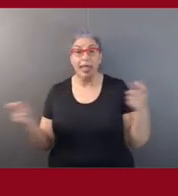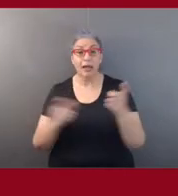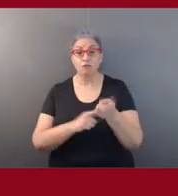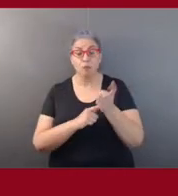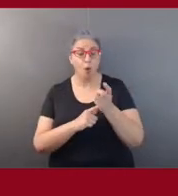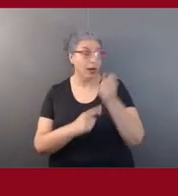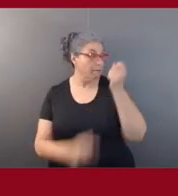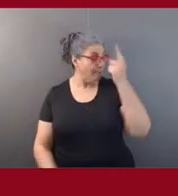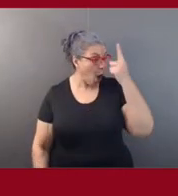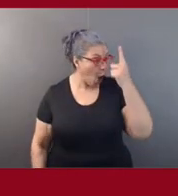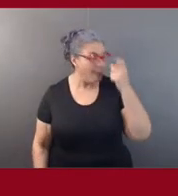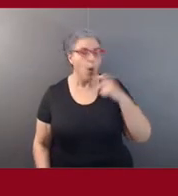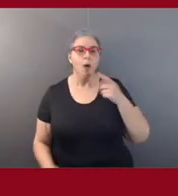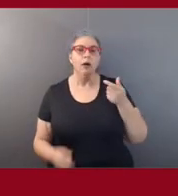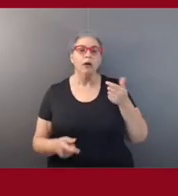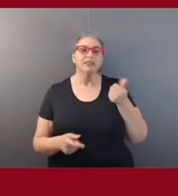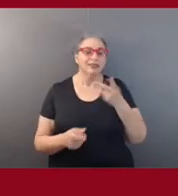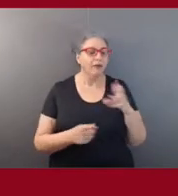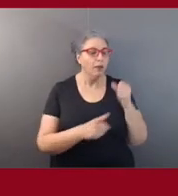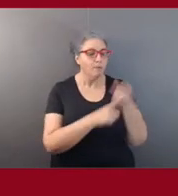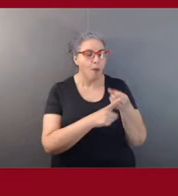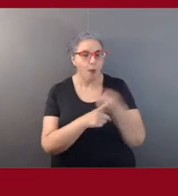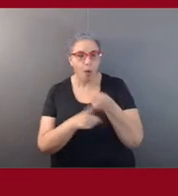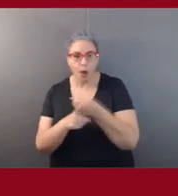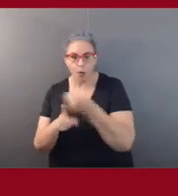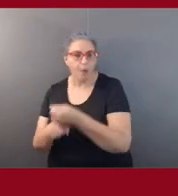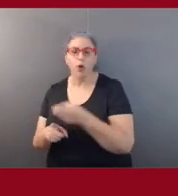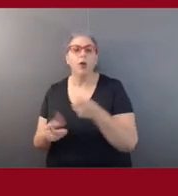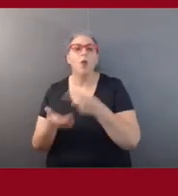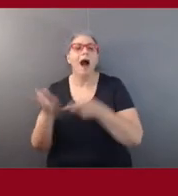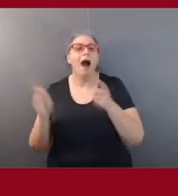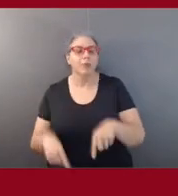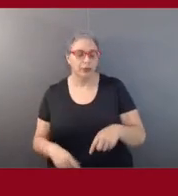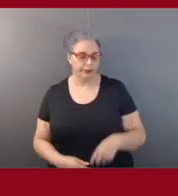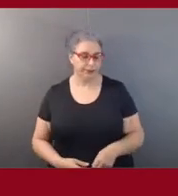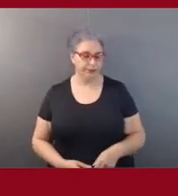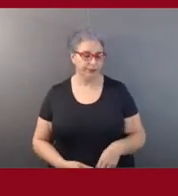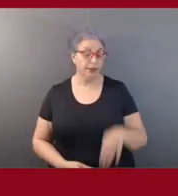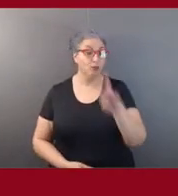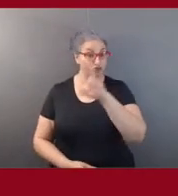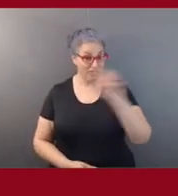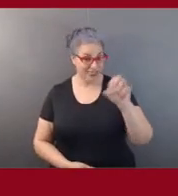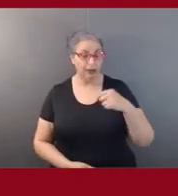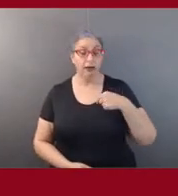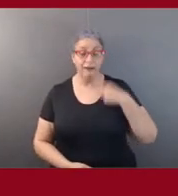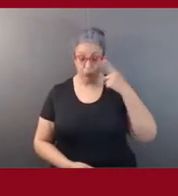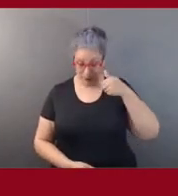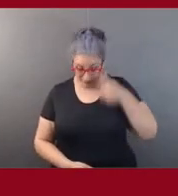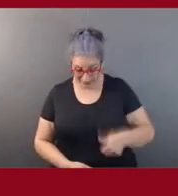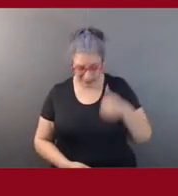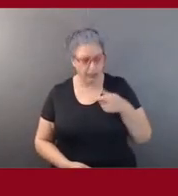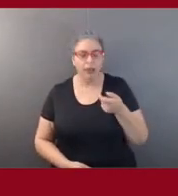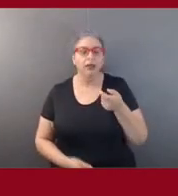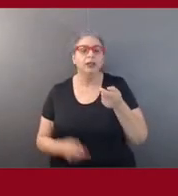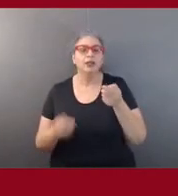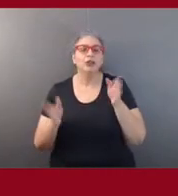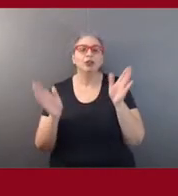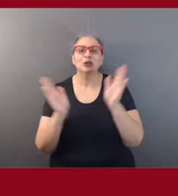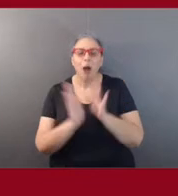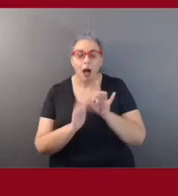observed along the way? Tell me what brought you to this very moment. I know for me, there have been little small deposits